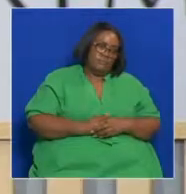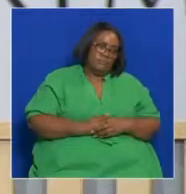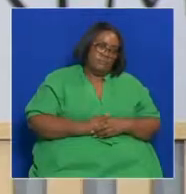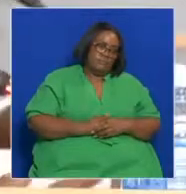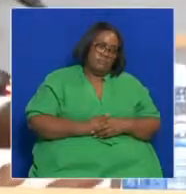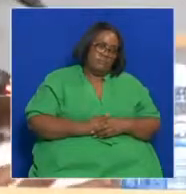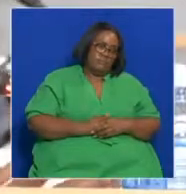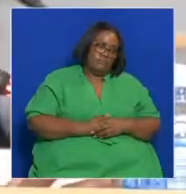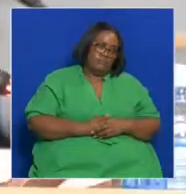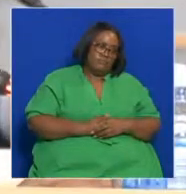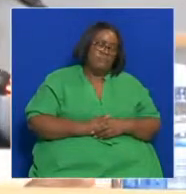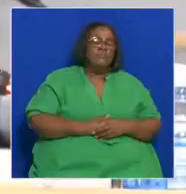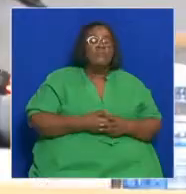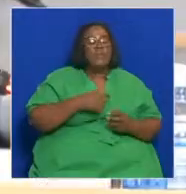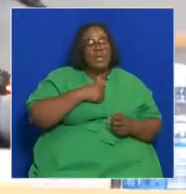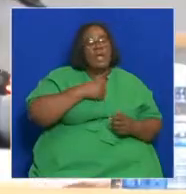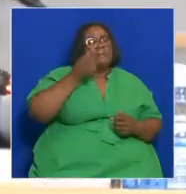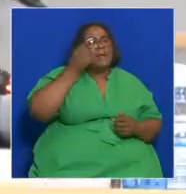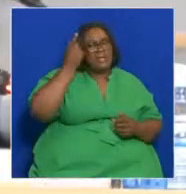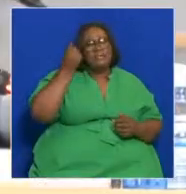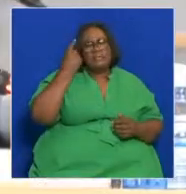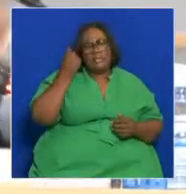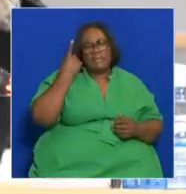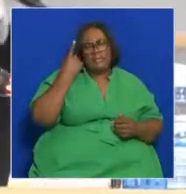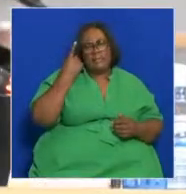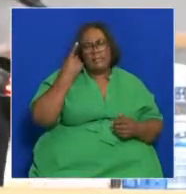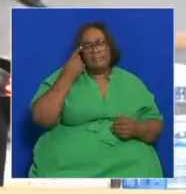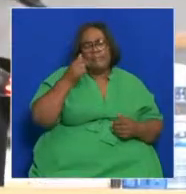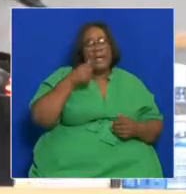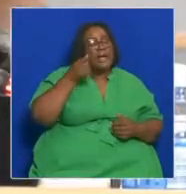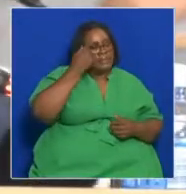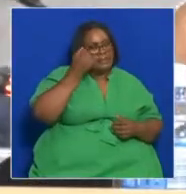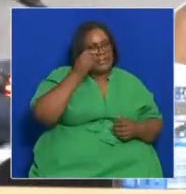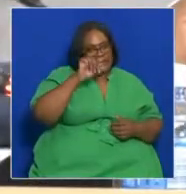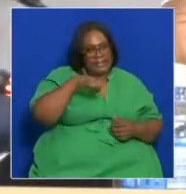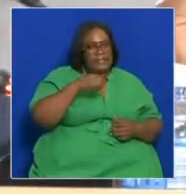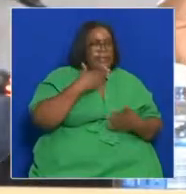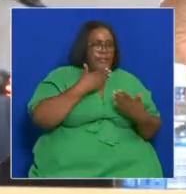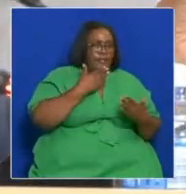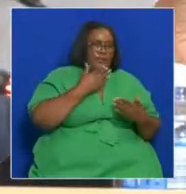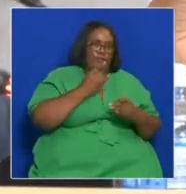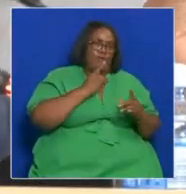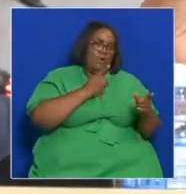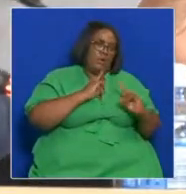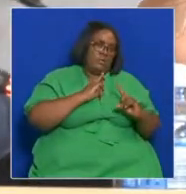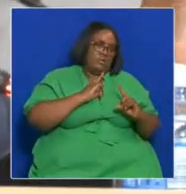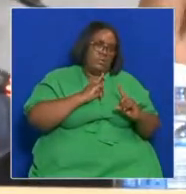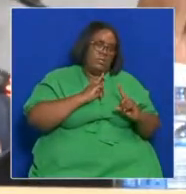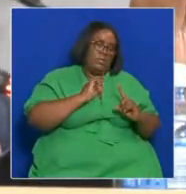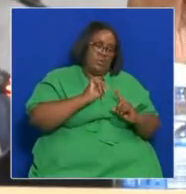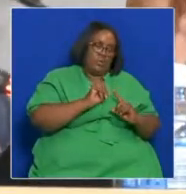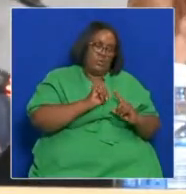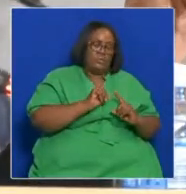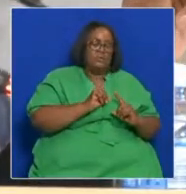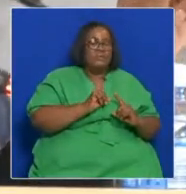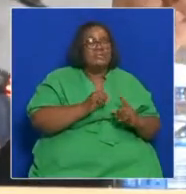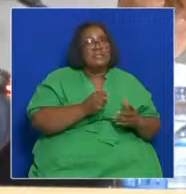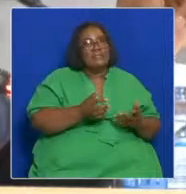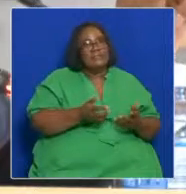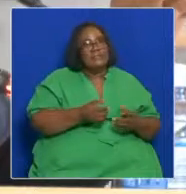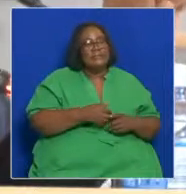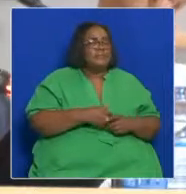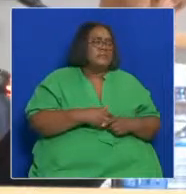I understand, and thank you for that answer. It's trying